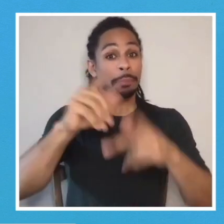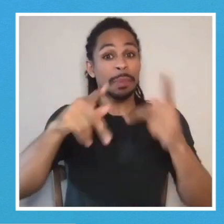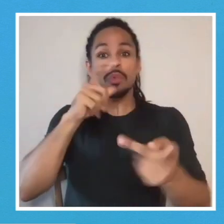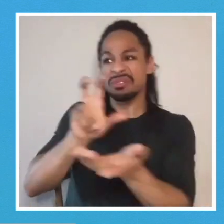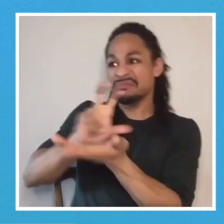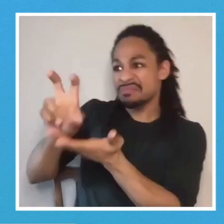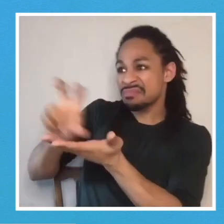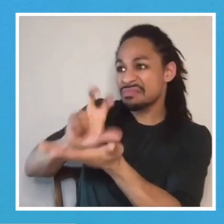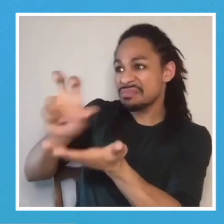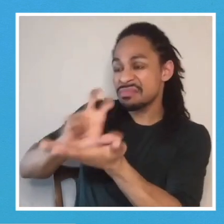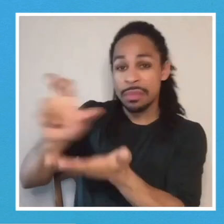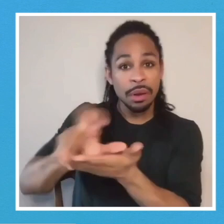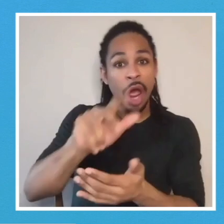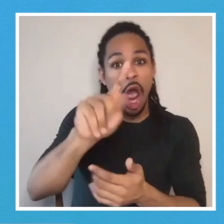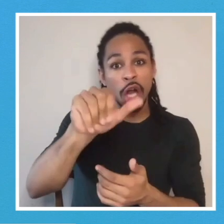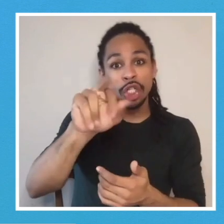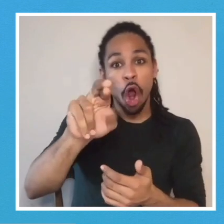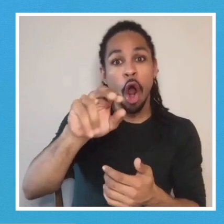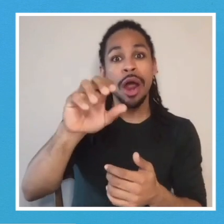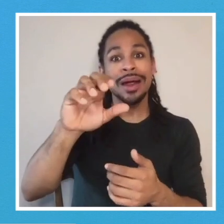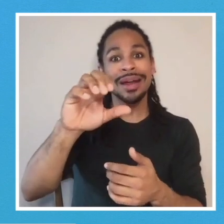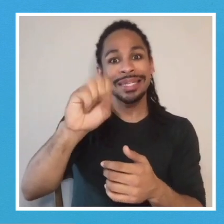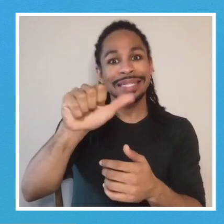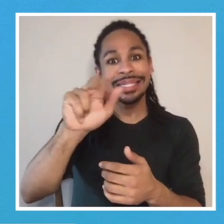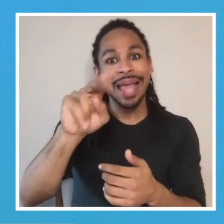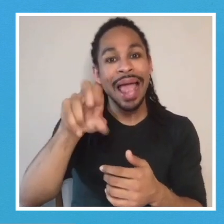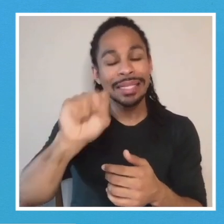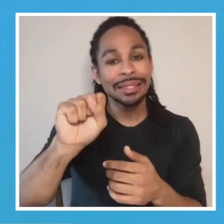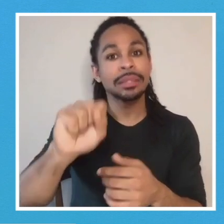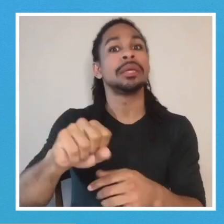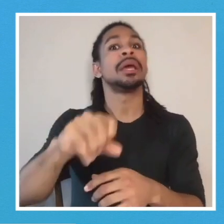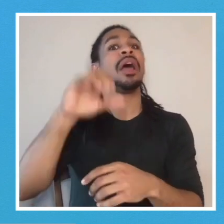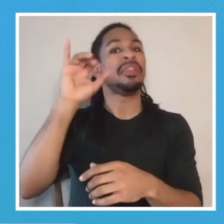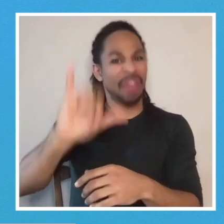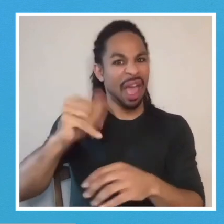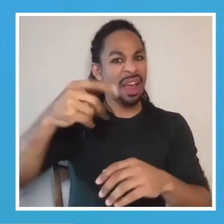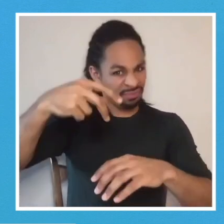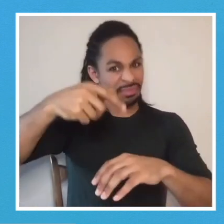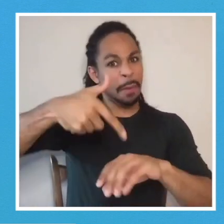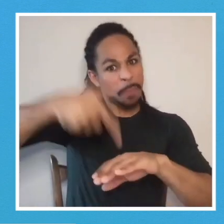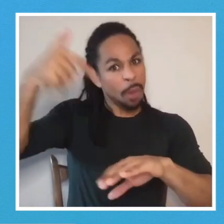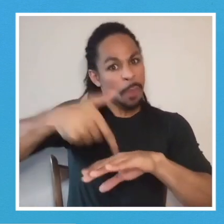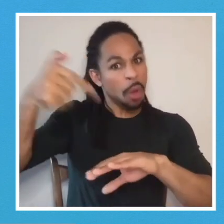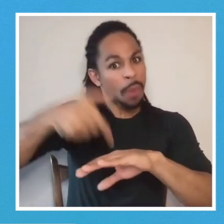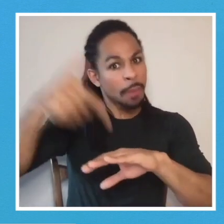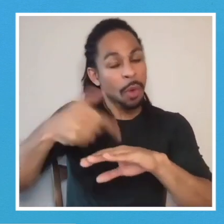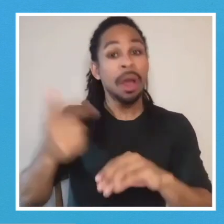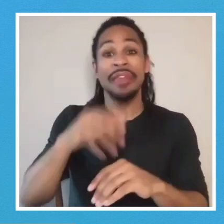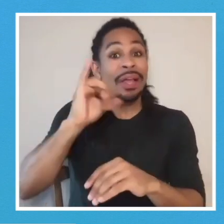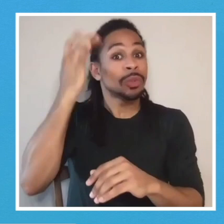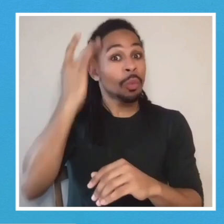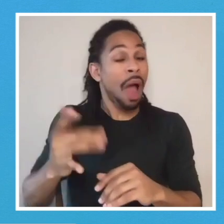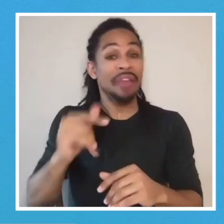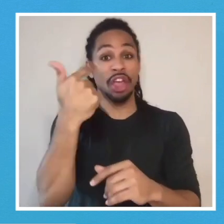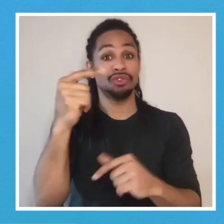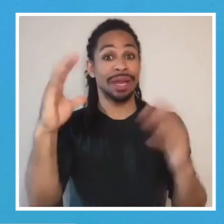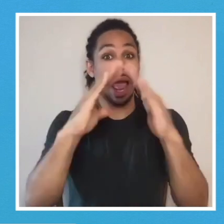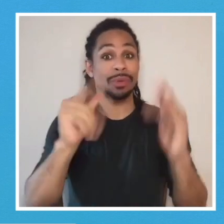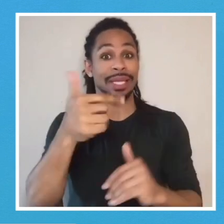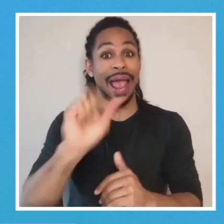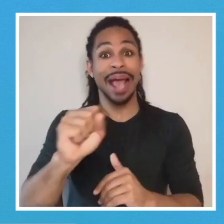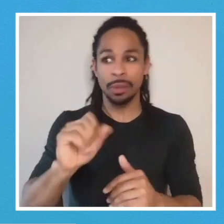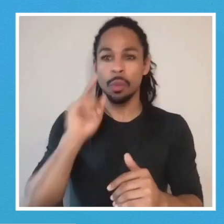is why Canada will never be able to reduce its greenhouse gas emissions like it agrees to at every international climate negotiation it's ever gone